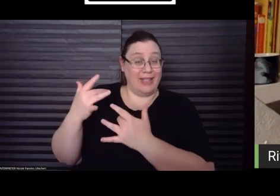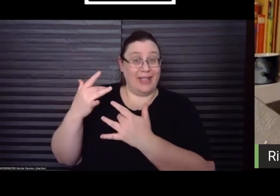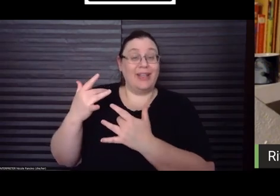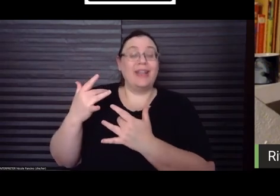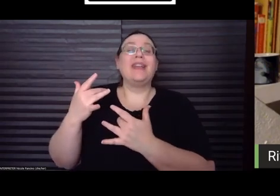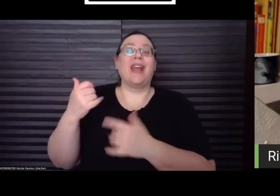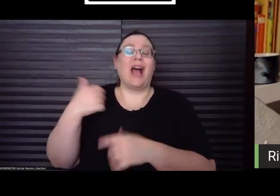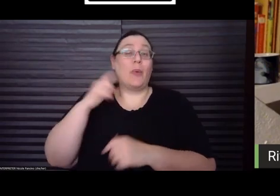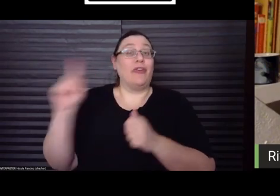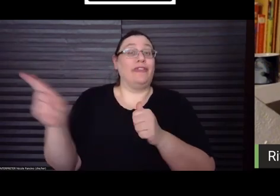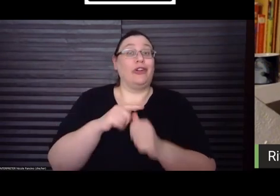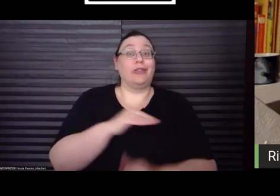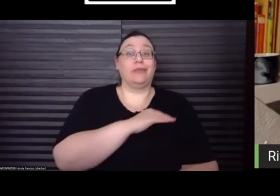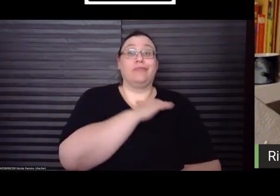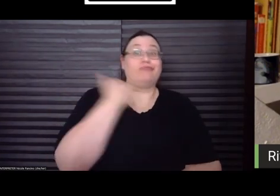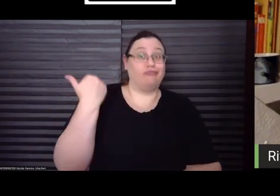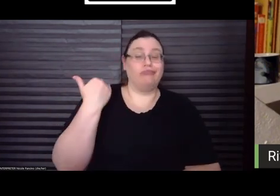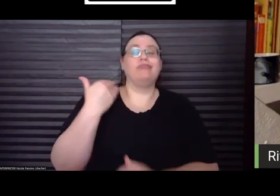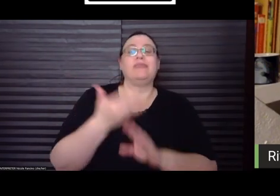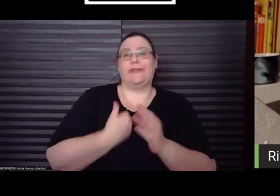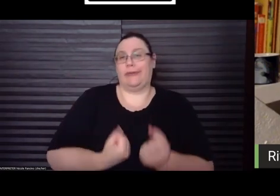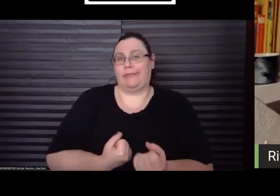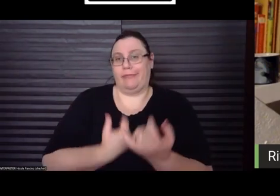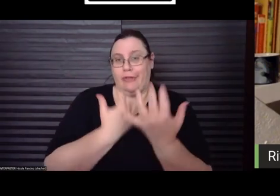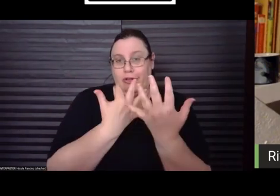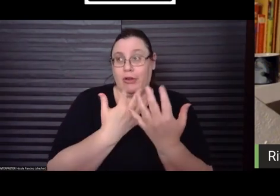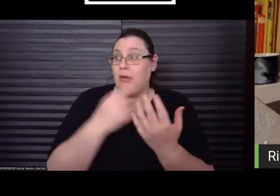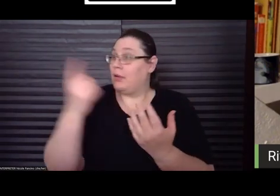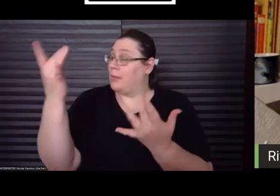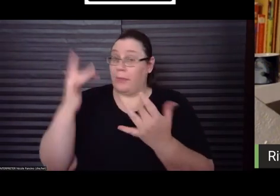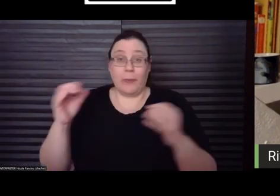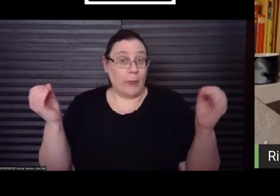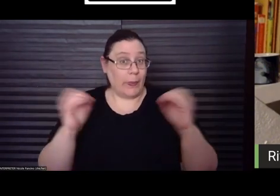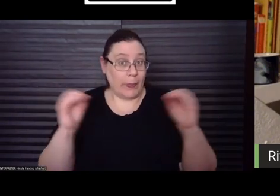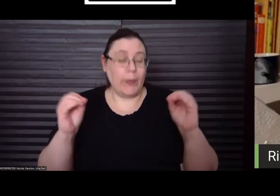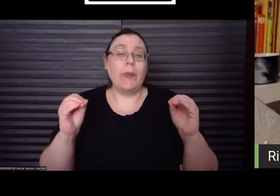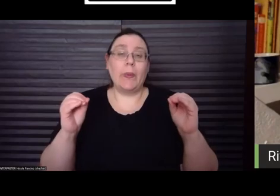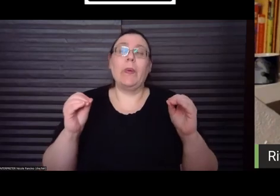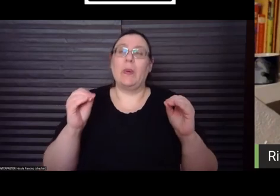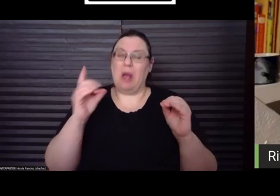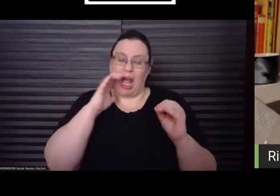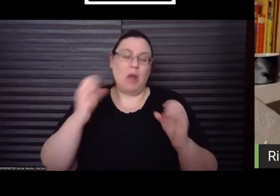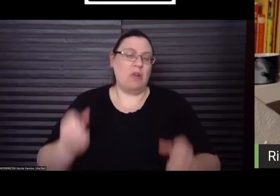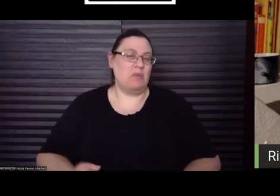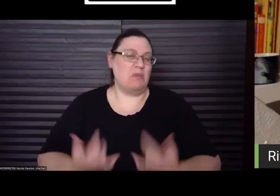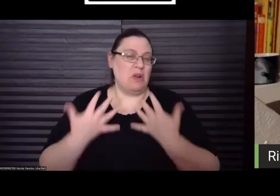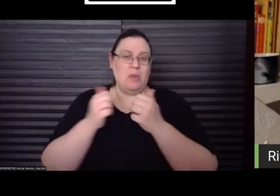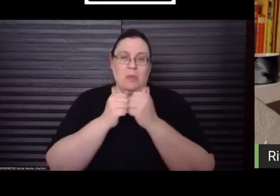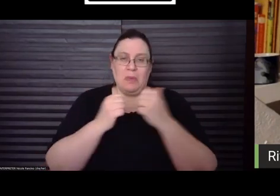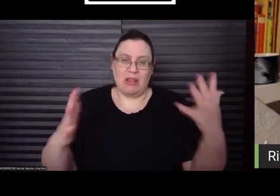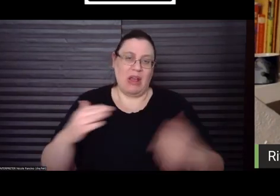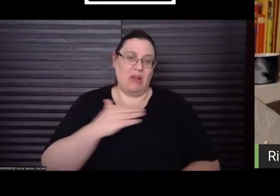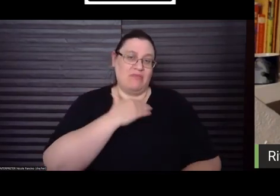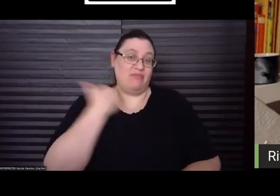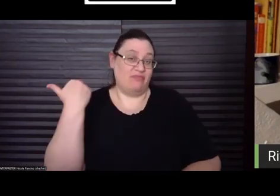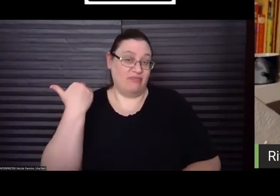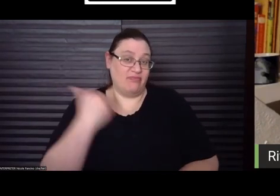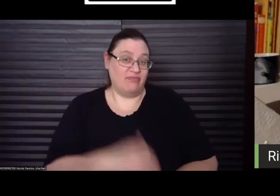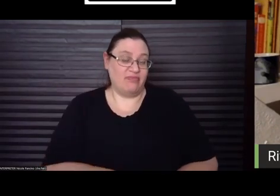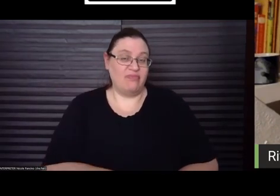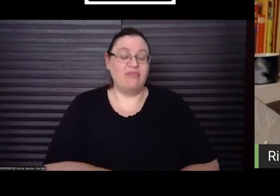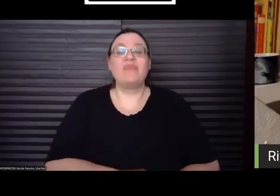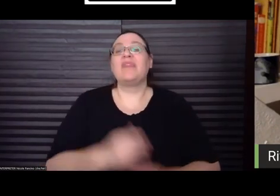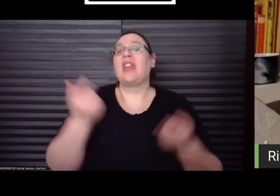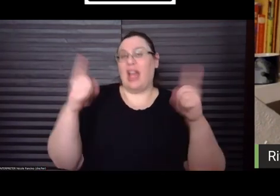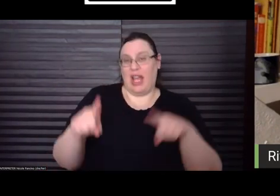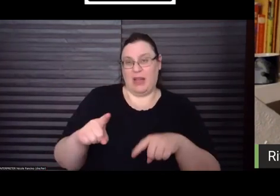me, I'll be beheaded and then burned. If no mercy is taken, I'll be burned without first being beheaded.